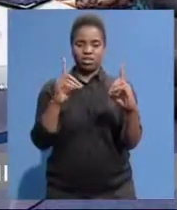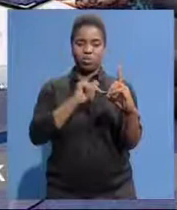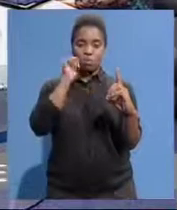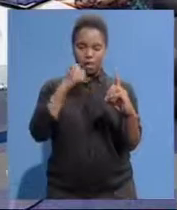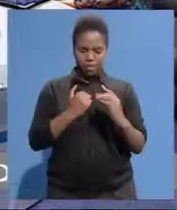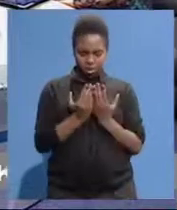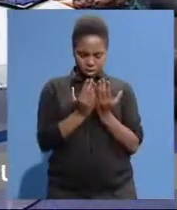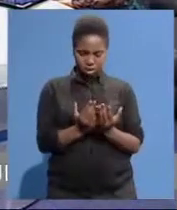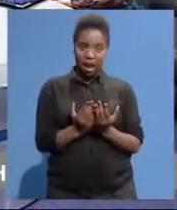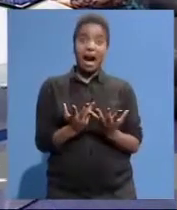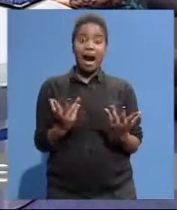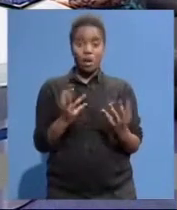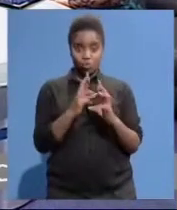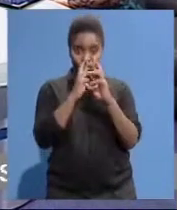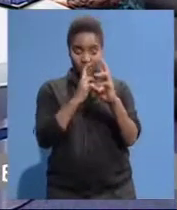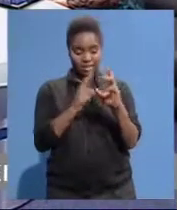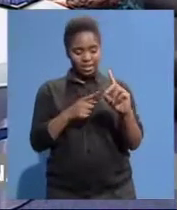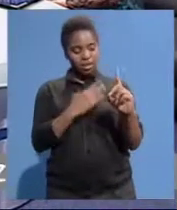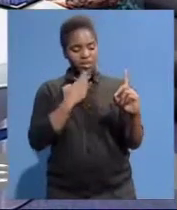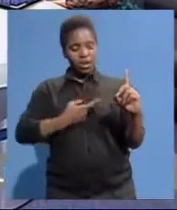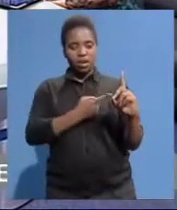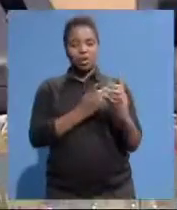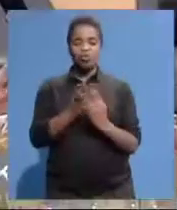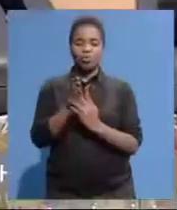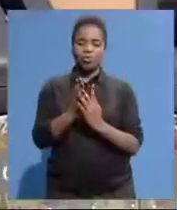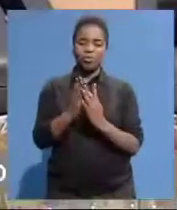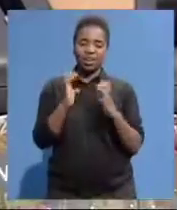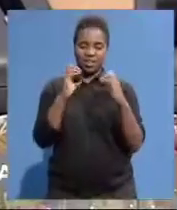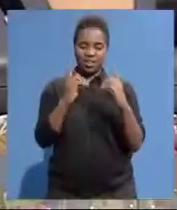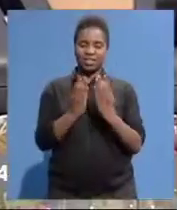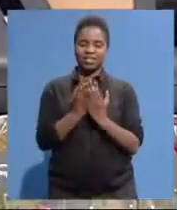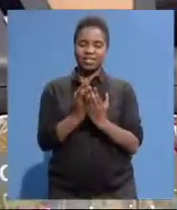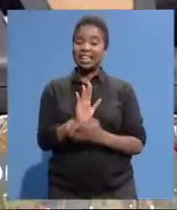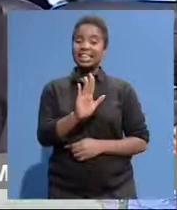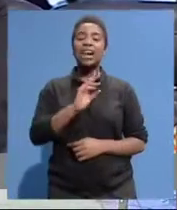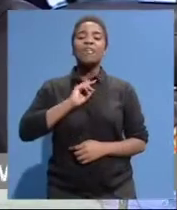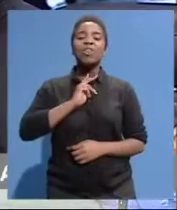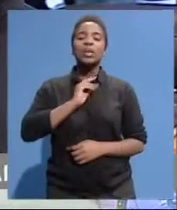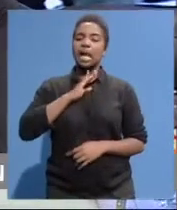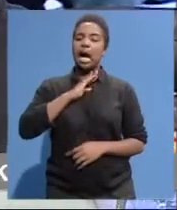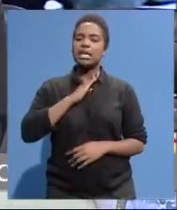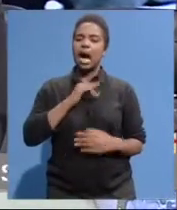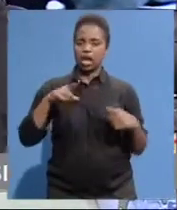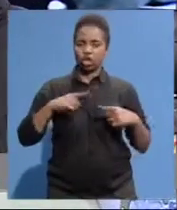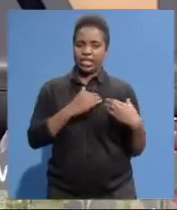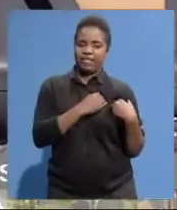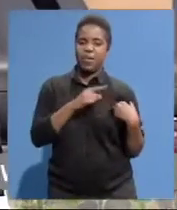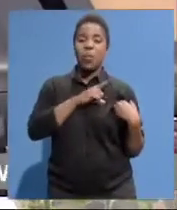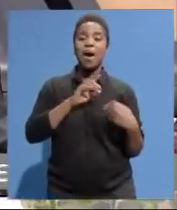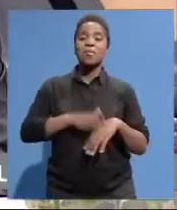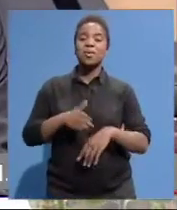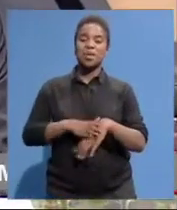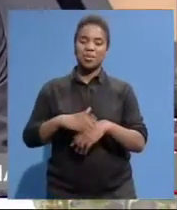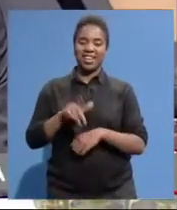that I honor his legacy is through education. Nomfundo, we want you to save a little bit of that voice for later in the show, because we're going to be hearing you sing some